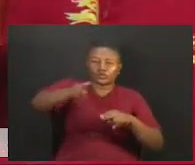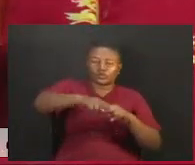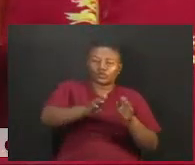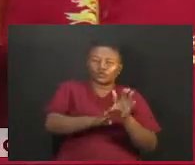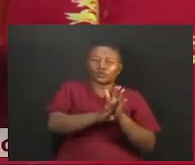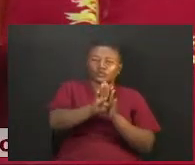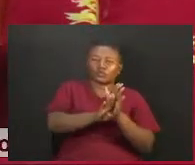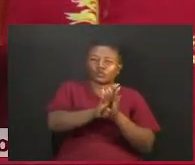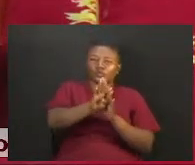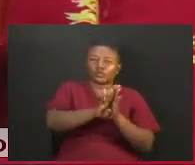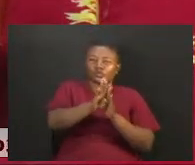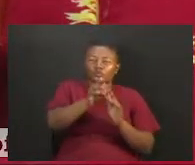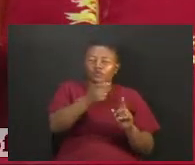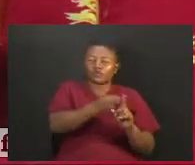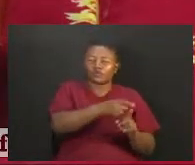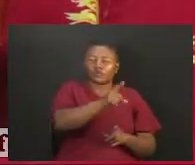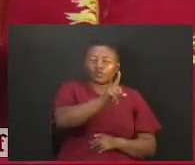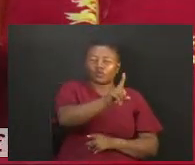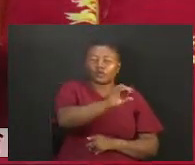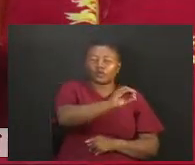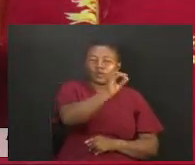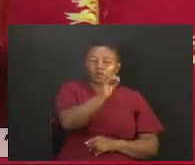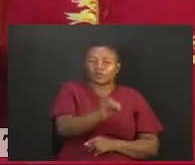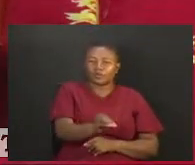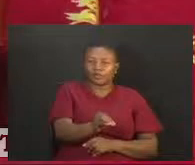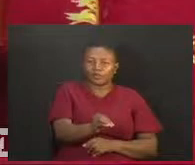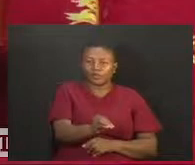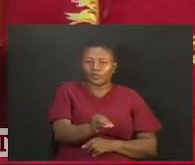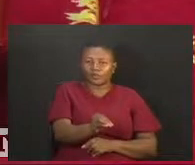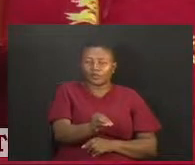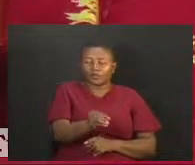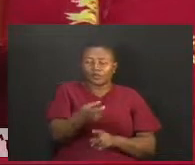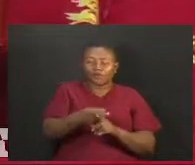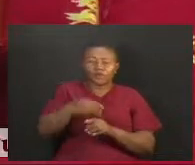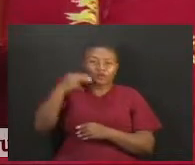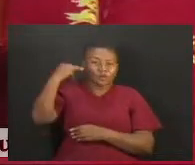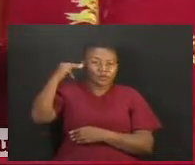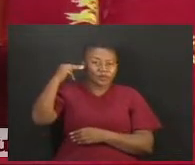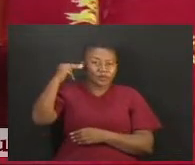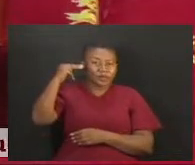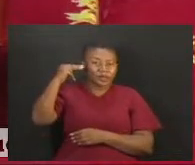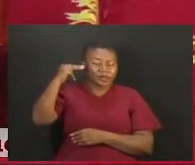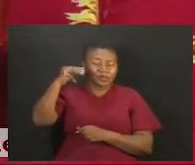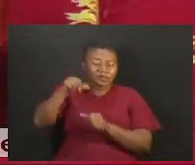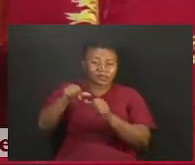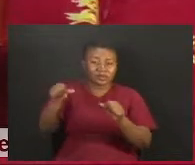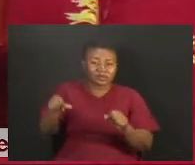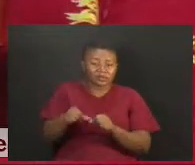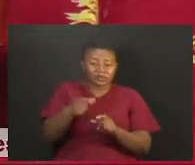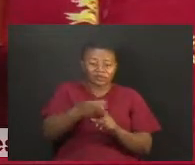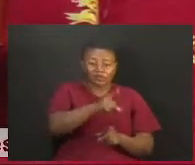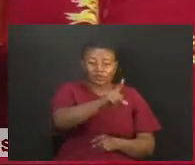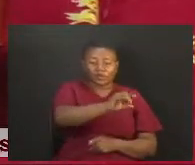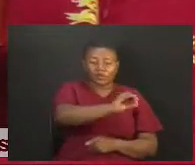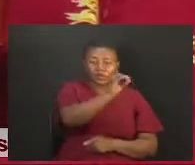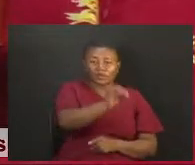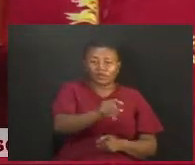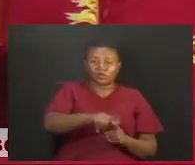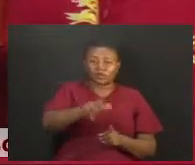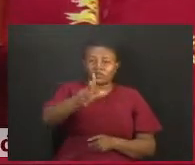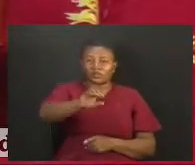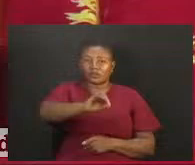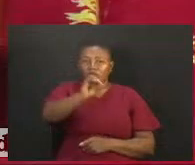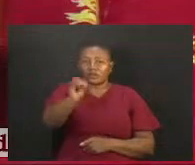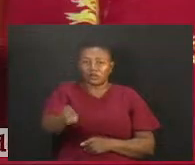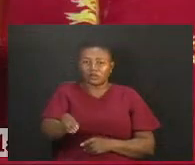sustainability levy from 1% on gross production of mining companies to 3% to enable the nation to have its fair share